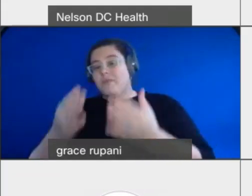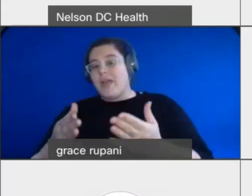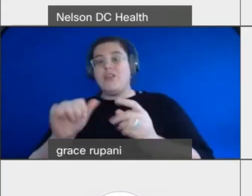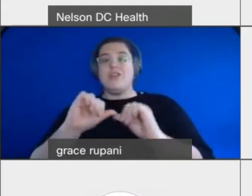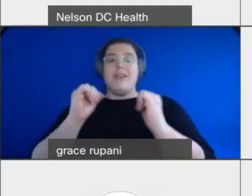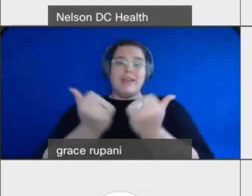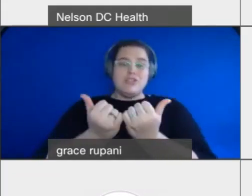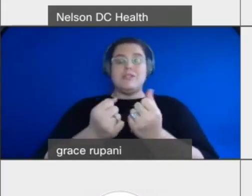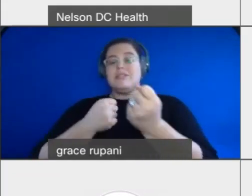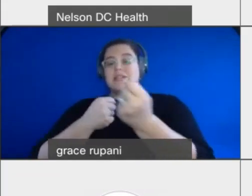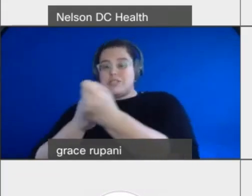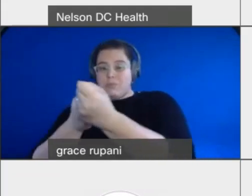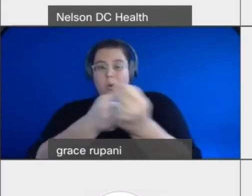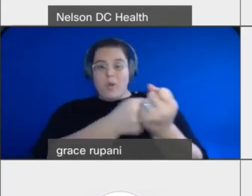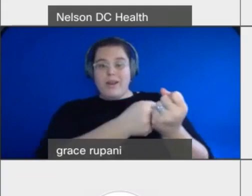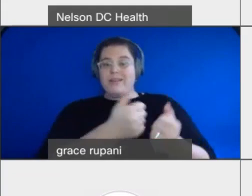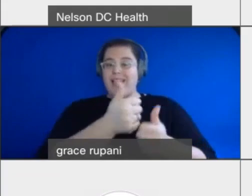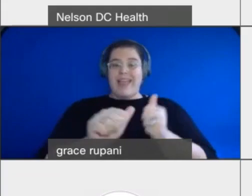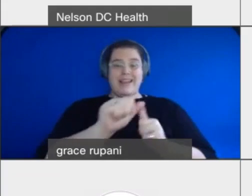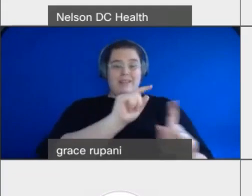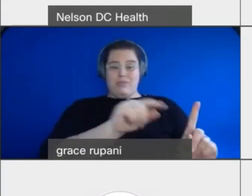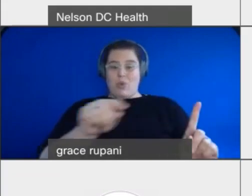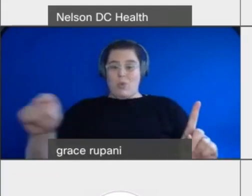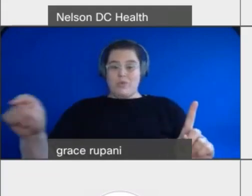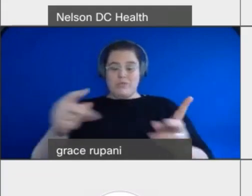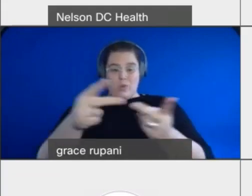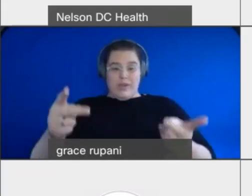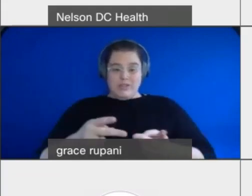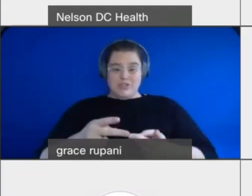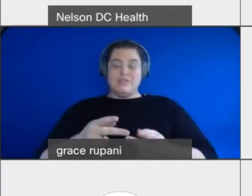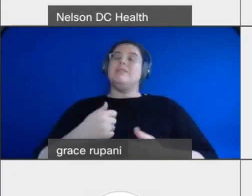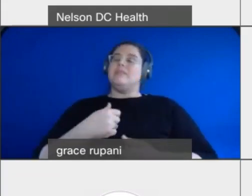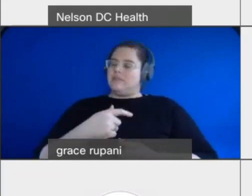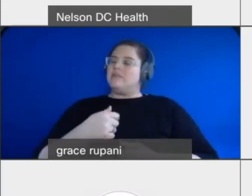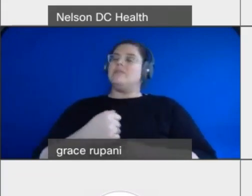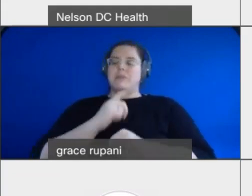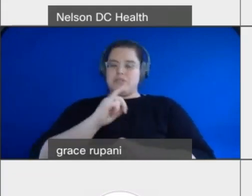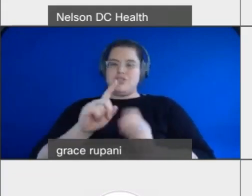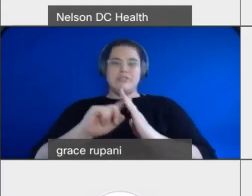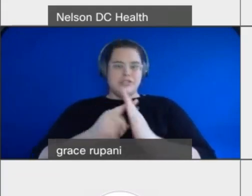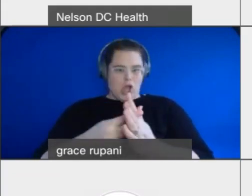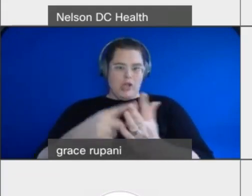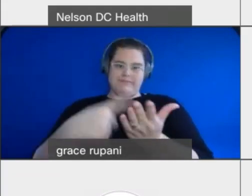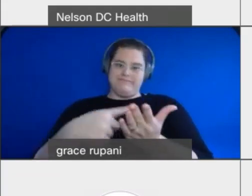settings to begin talking now, and hopefully you've already been talking to people, to the